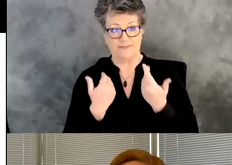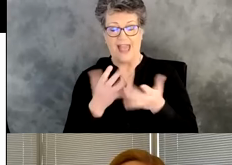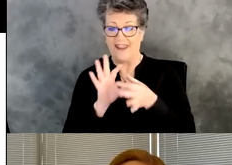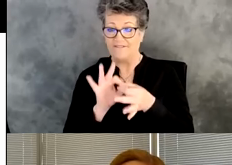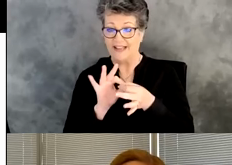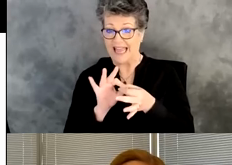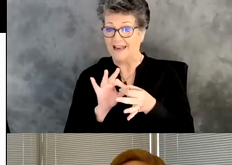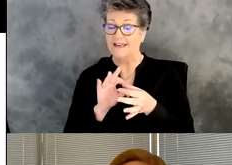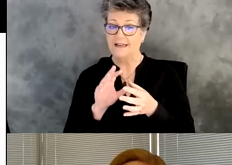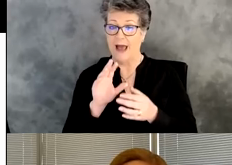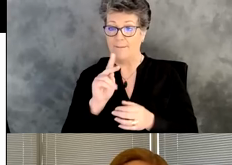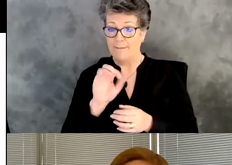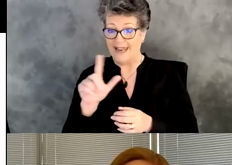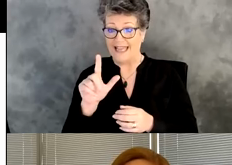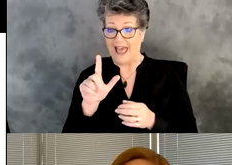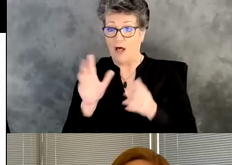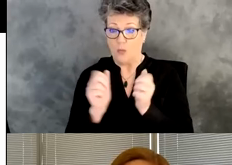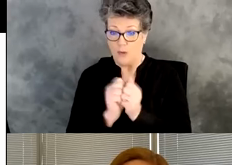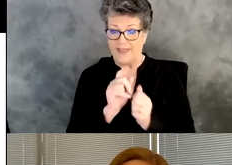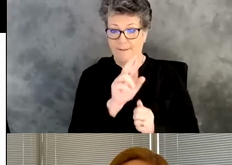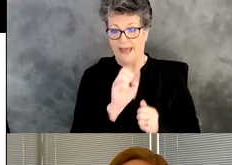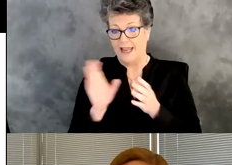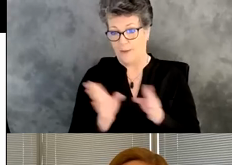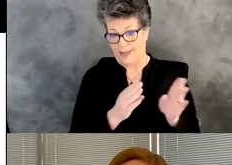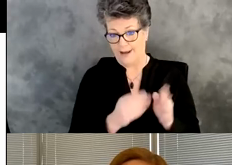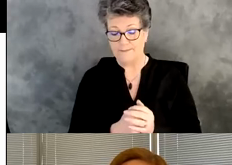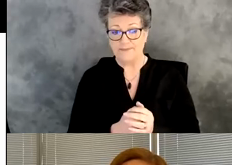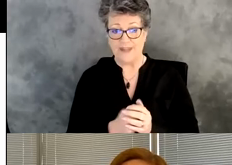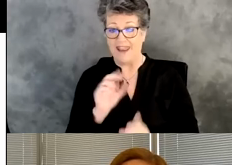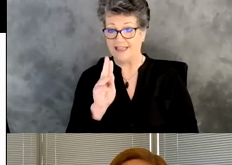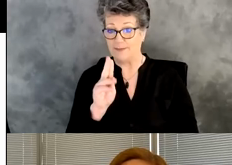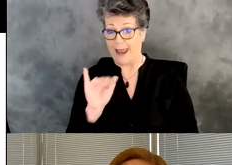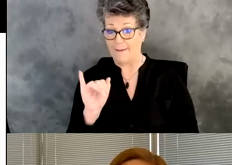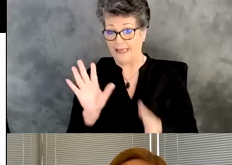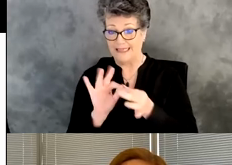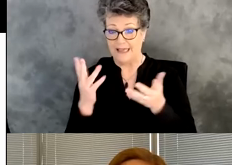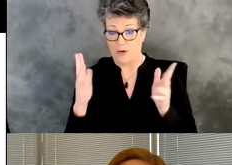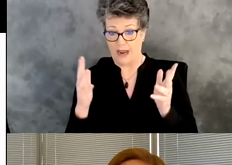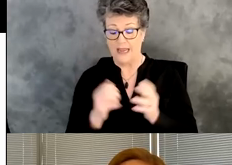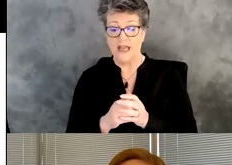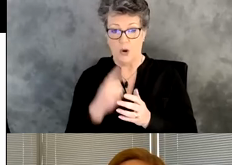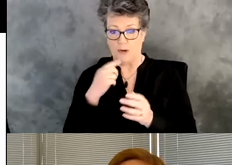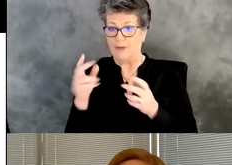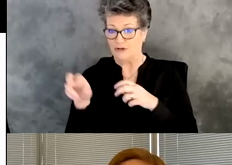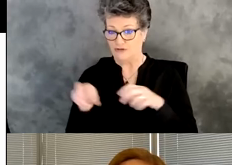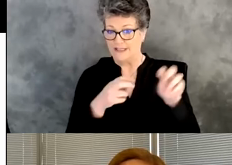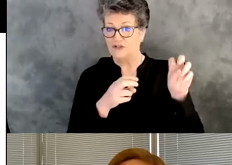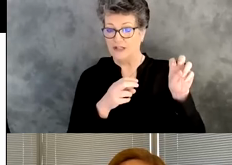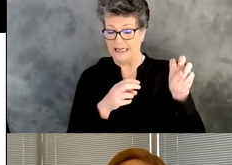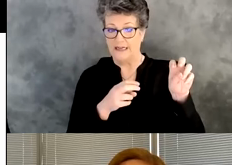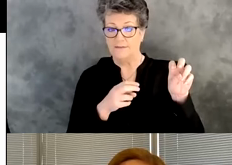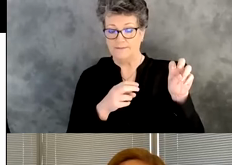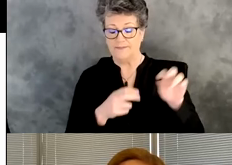affiliated Medi-Cal plan with the Medicare plan. And then, as Bambi said, we're going to be transitioning